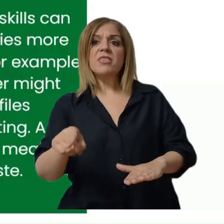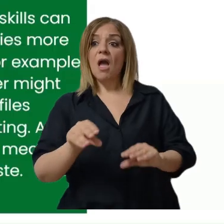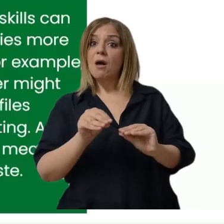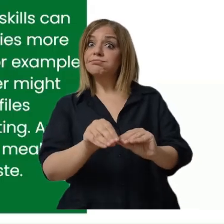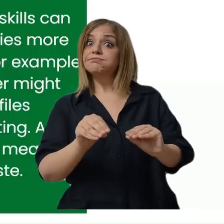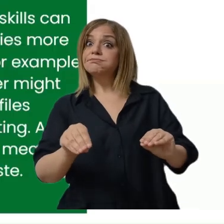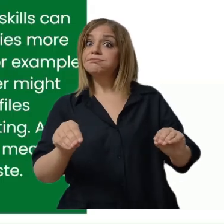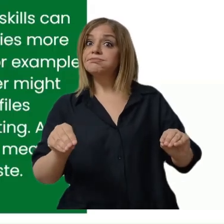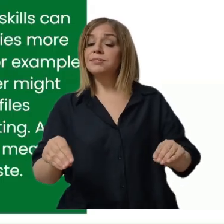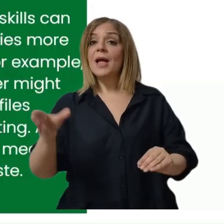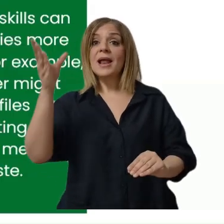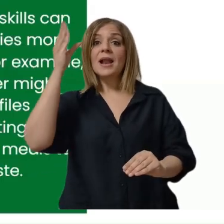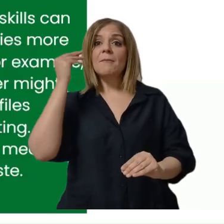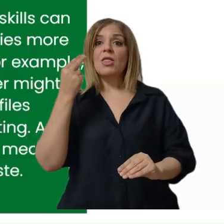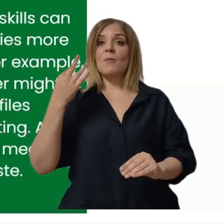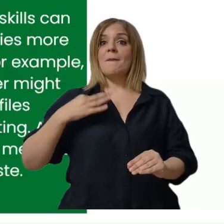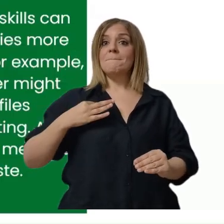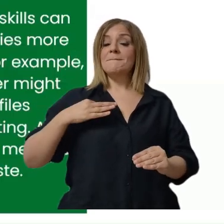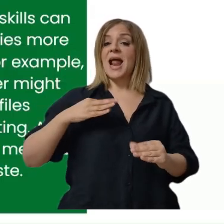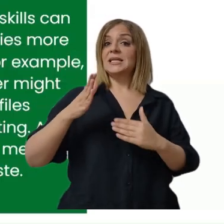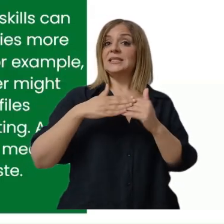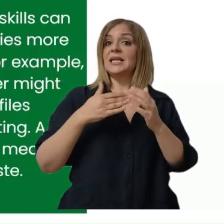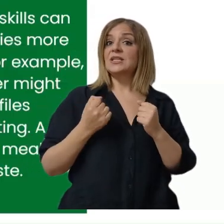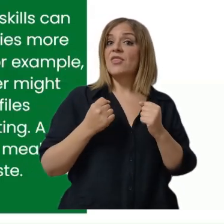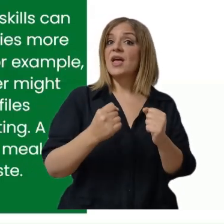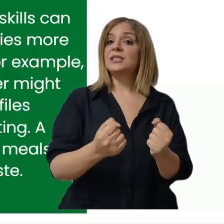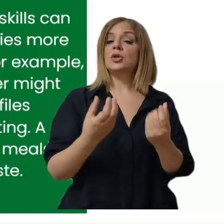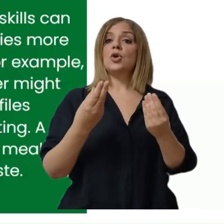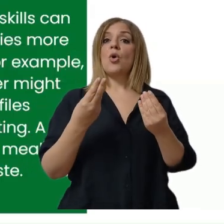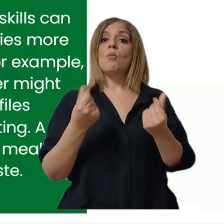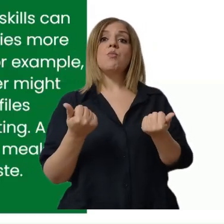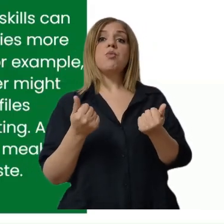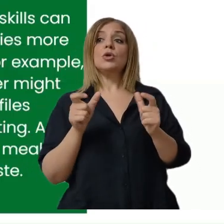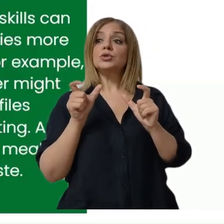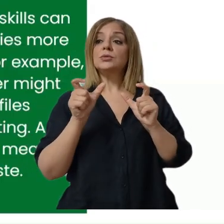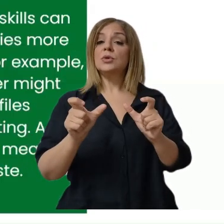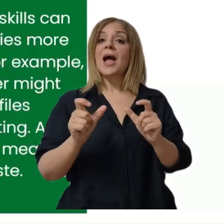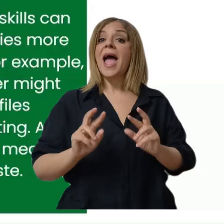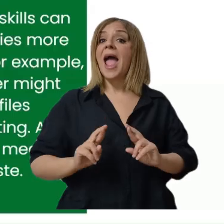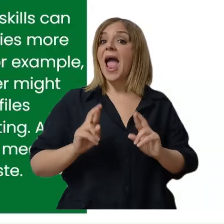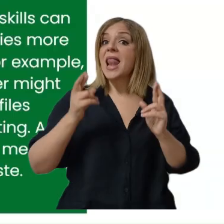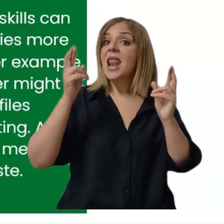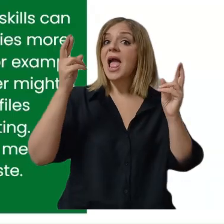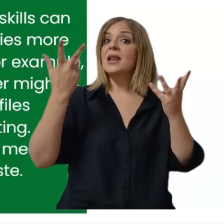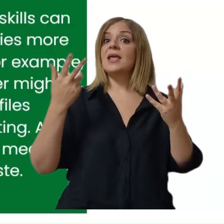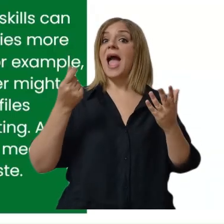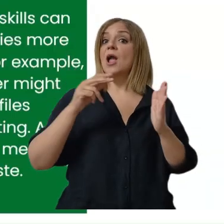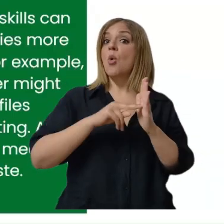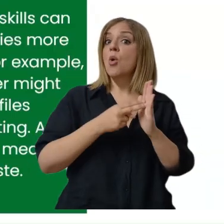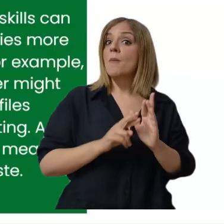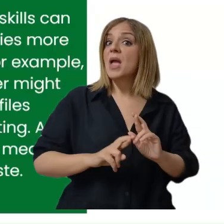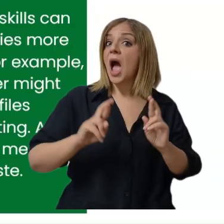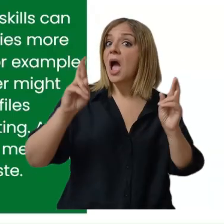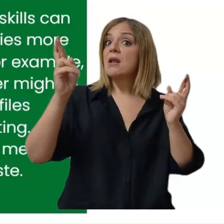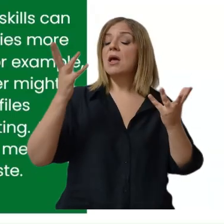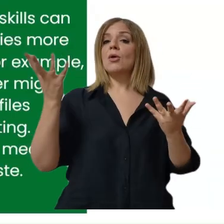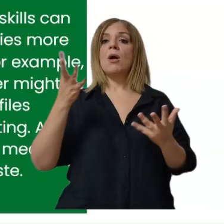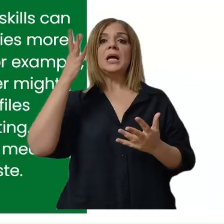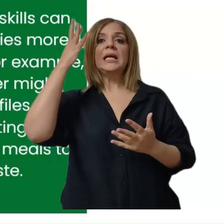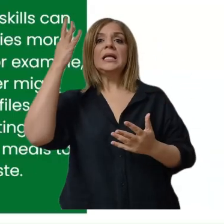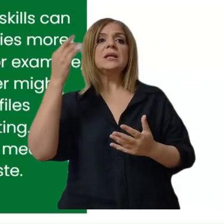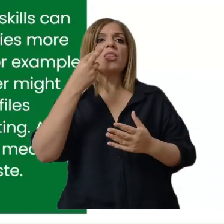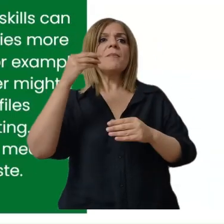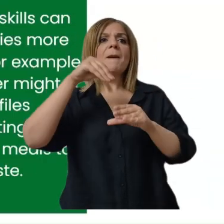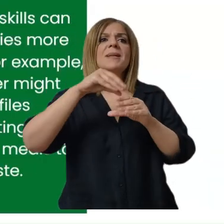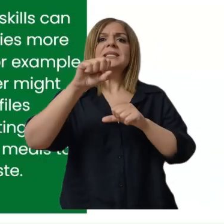be educated about green skills, how to save, again, energy, how to be involved in